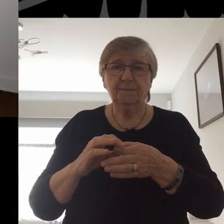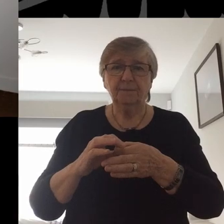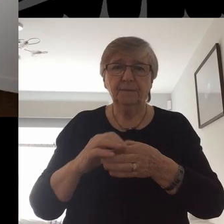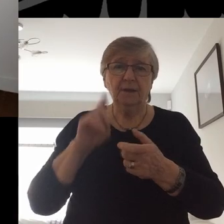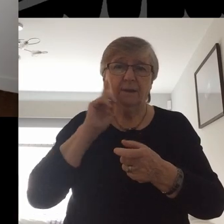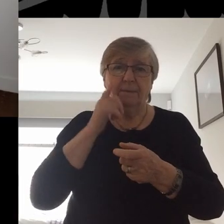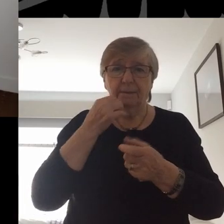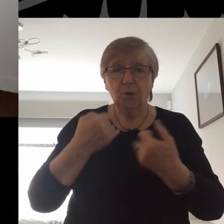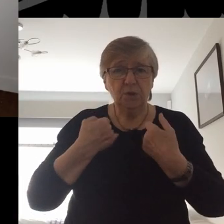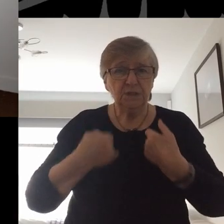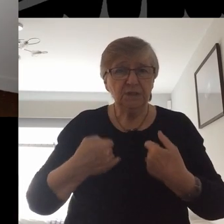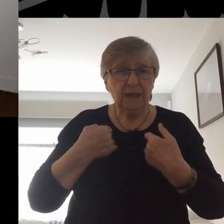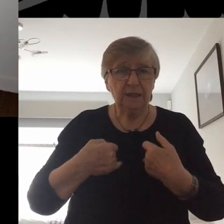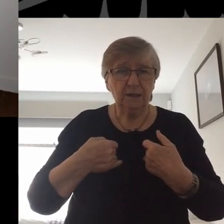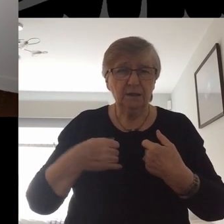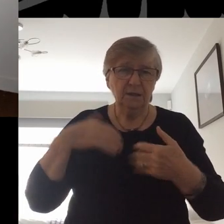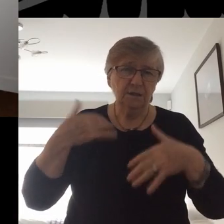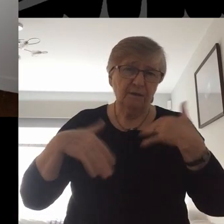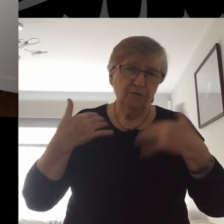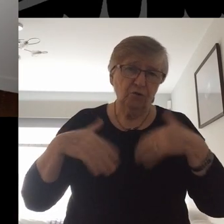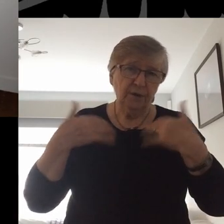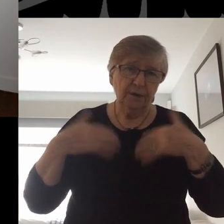Those who are sick or suffering.